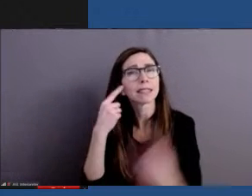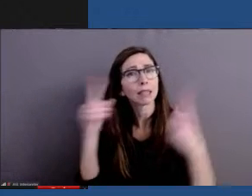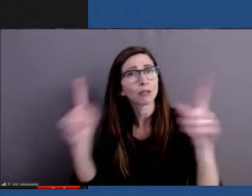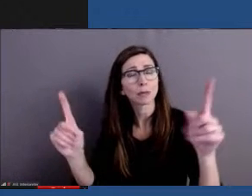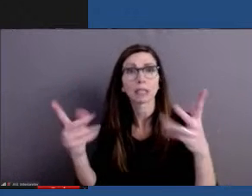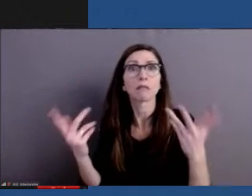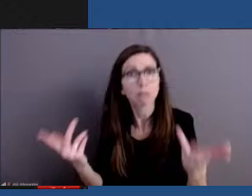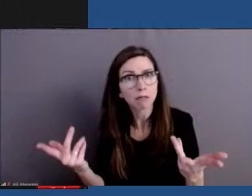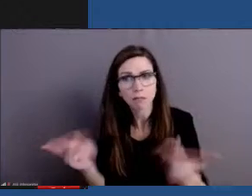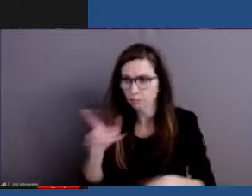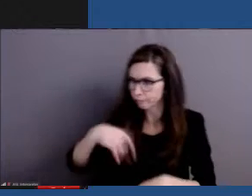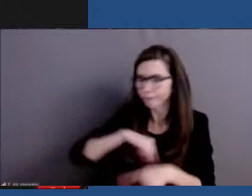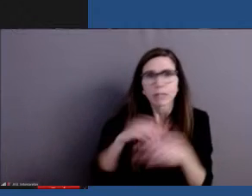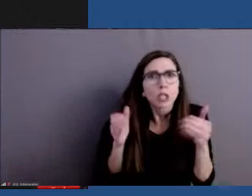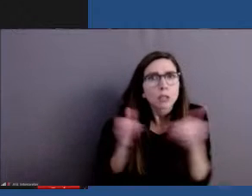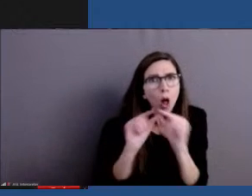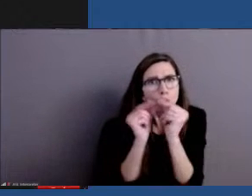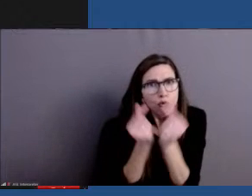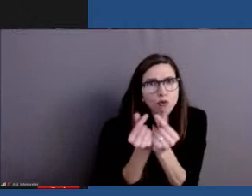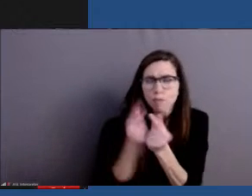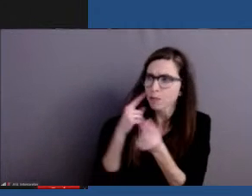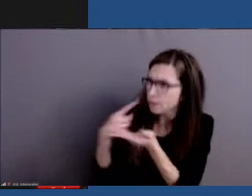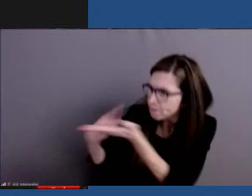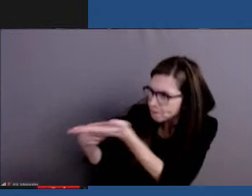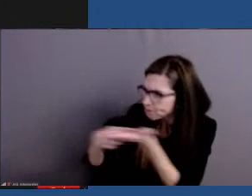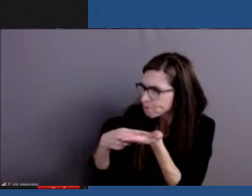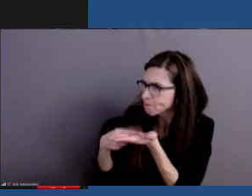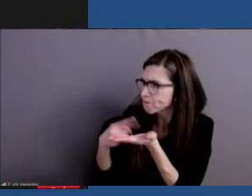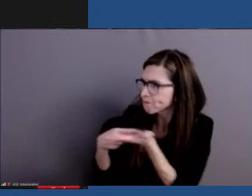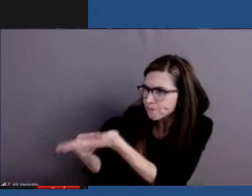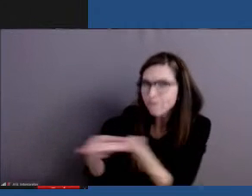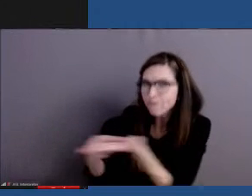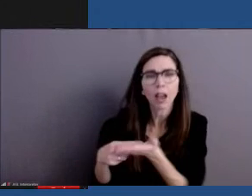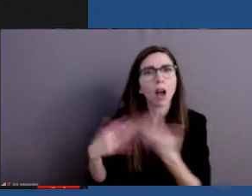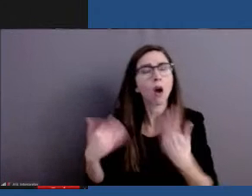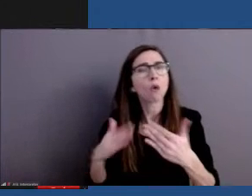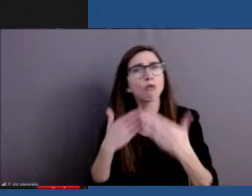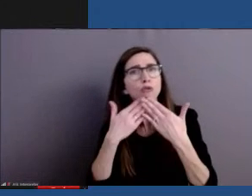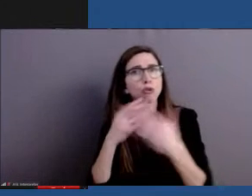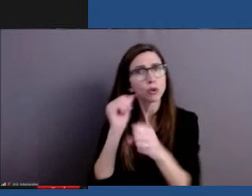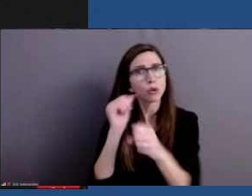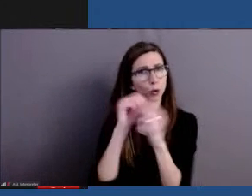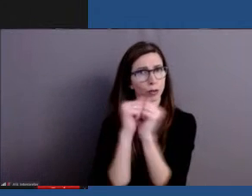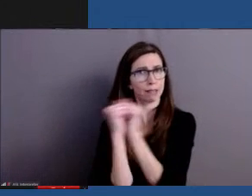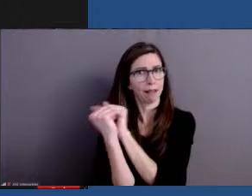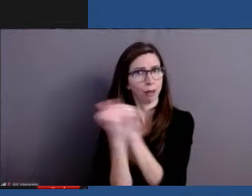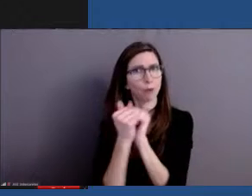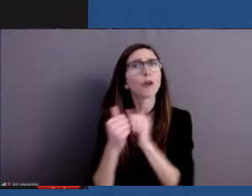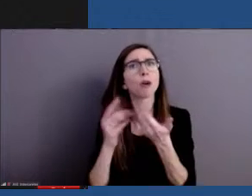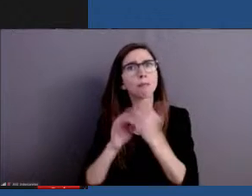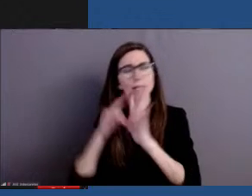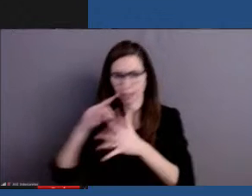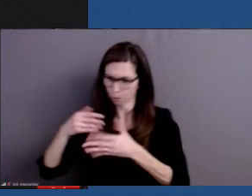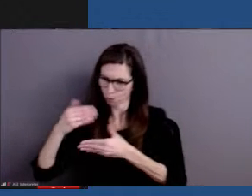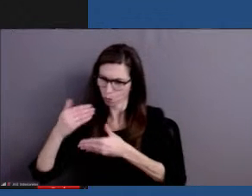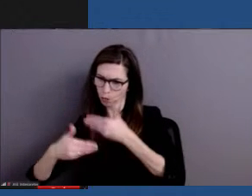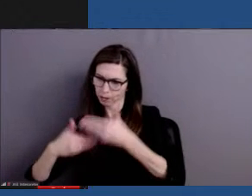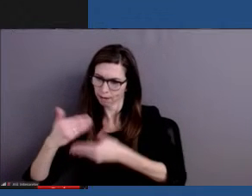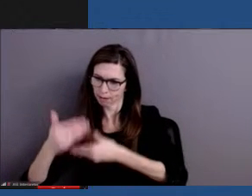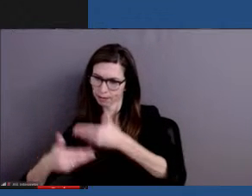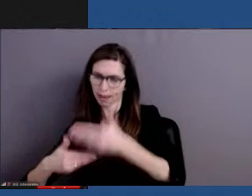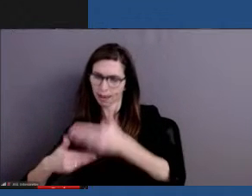users to work on that, and it was an example of working together all through the process to make sure that the bus announcements were